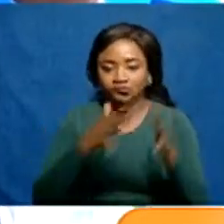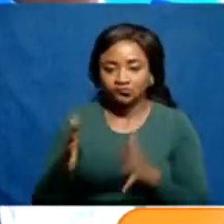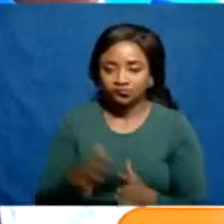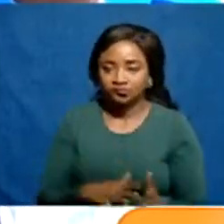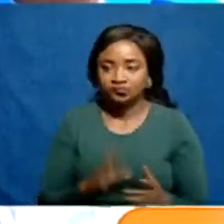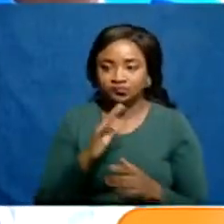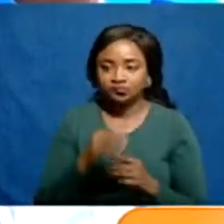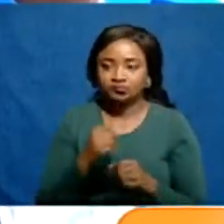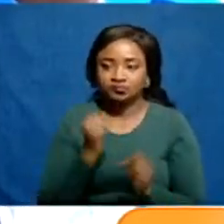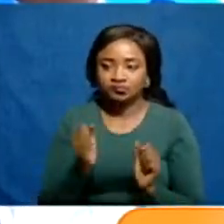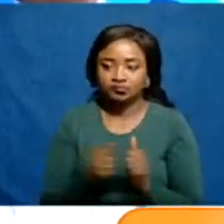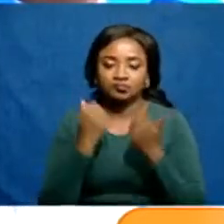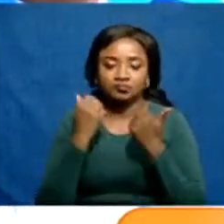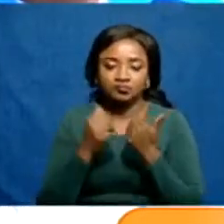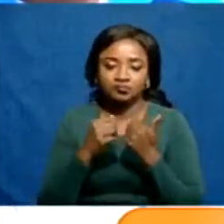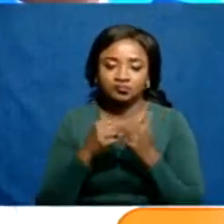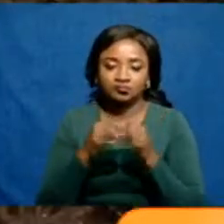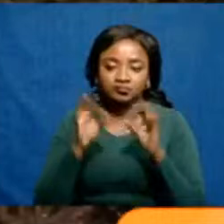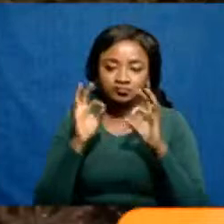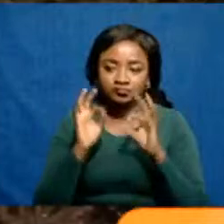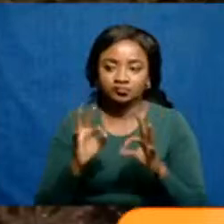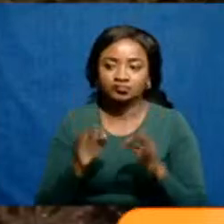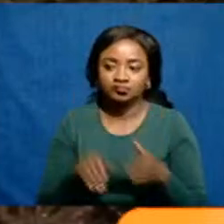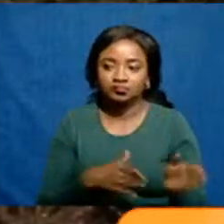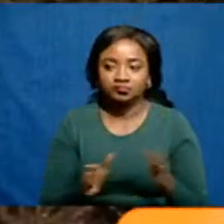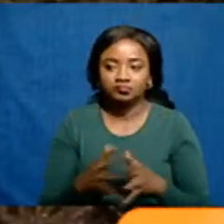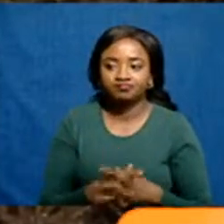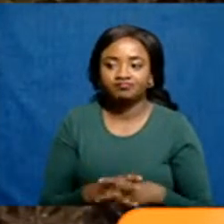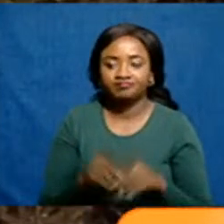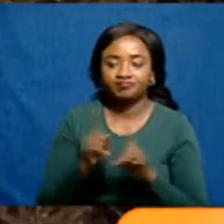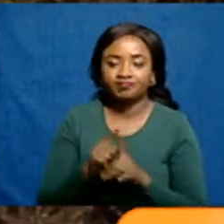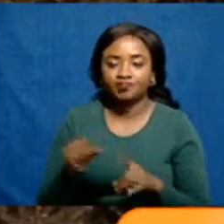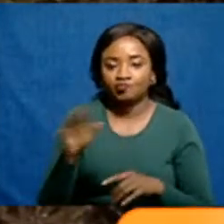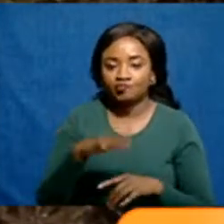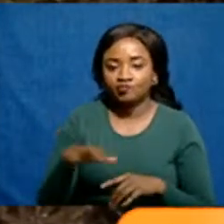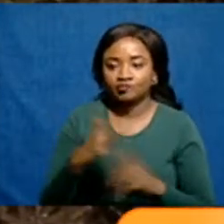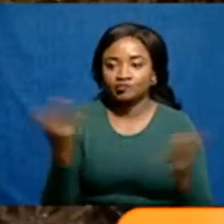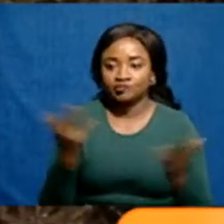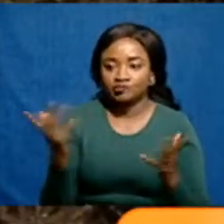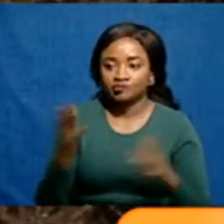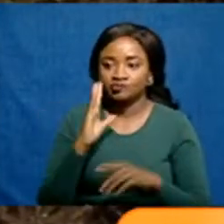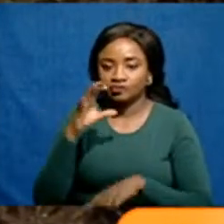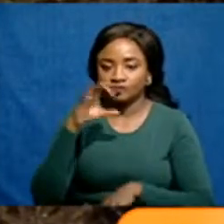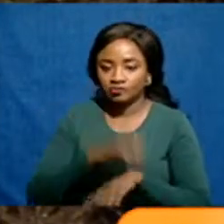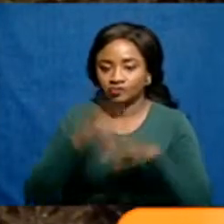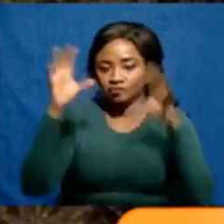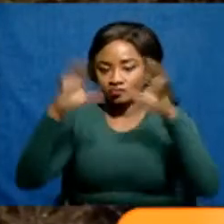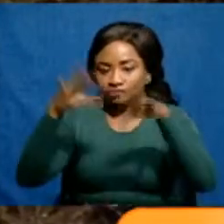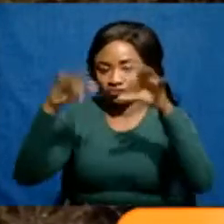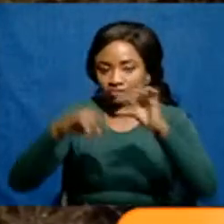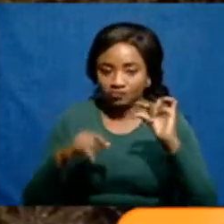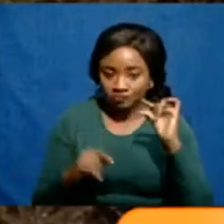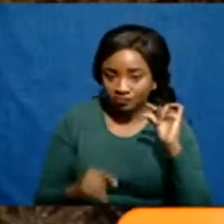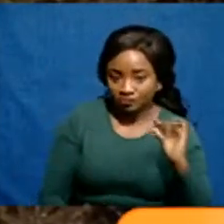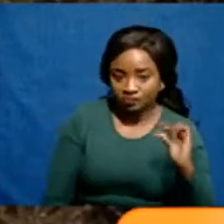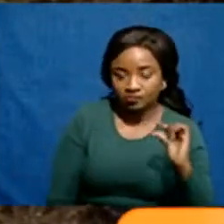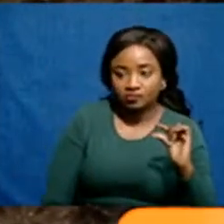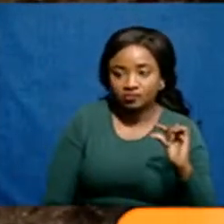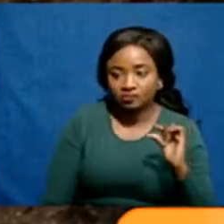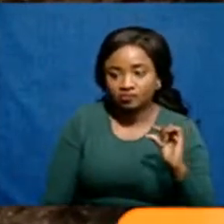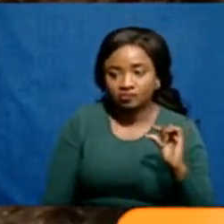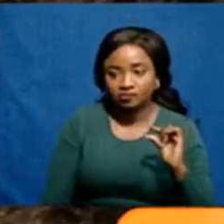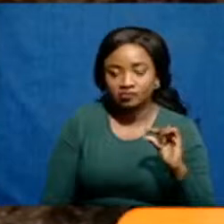ungekuwa unafanyika kwa njia maridadi kabisa. And the areas that are going to receive below average rainfall to the near average